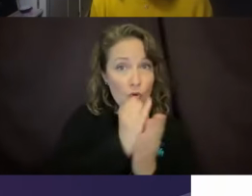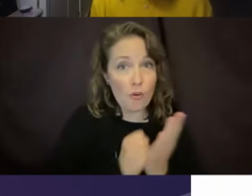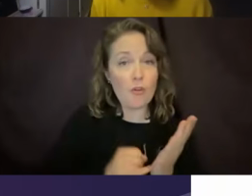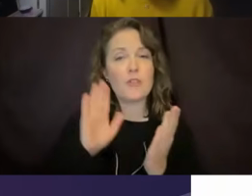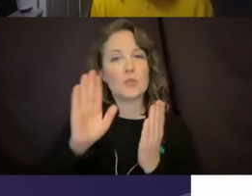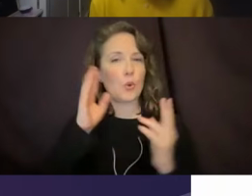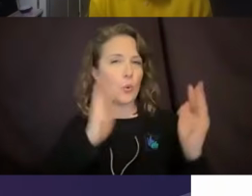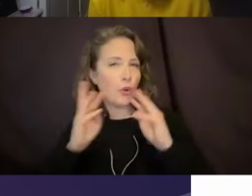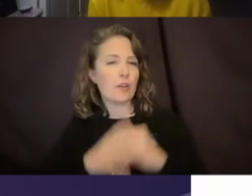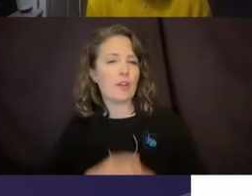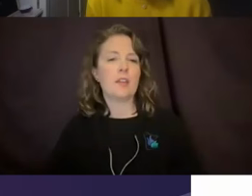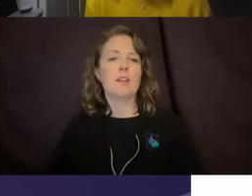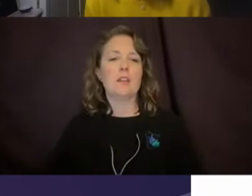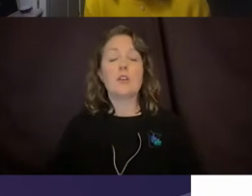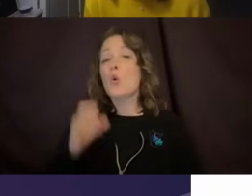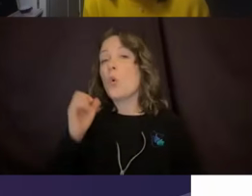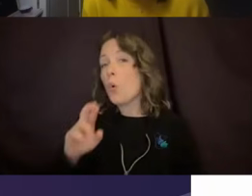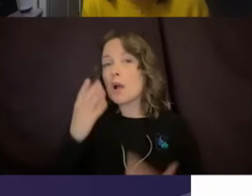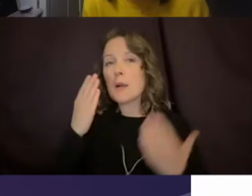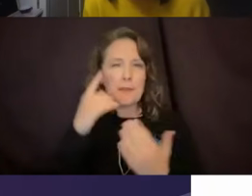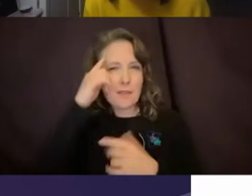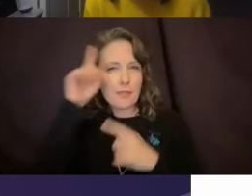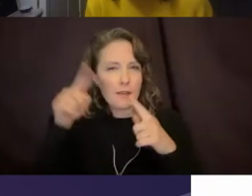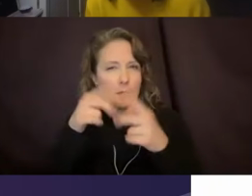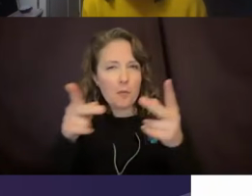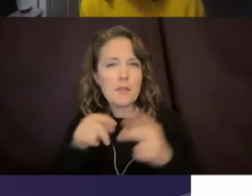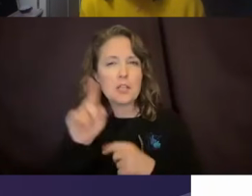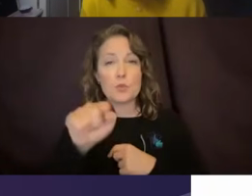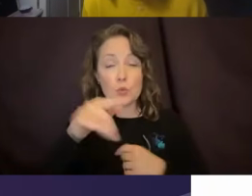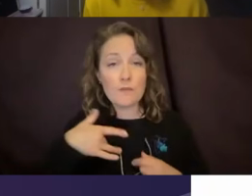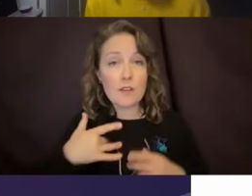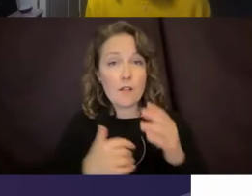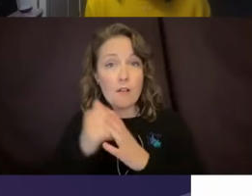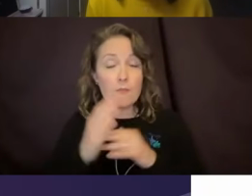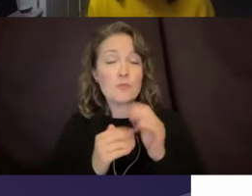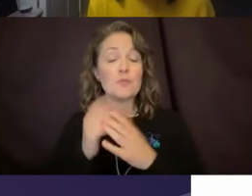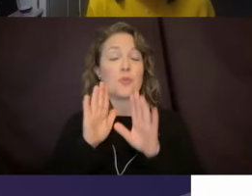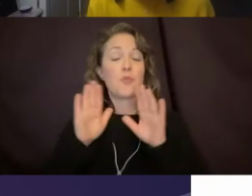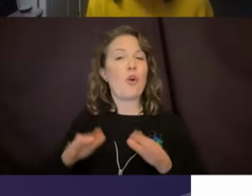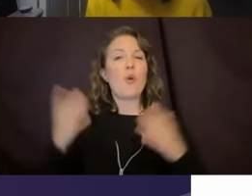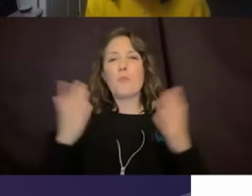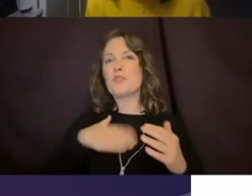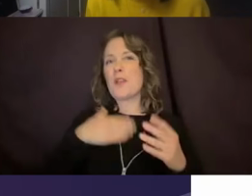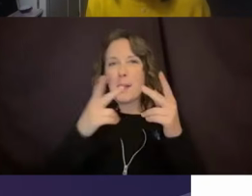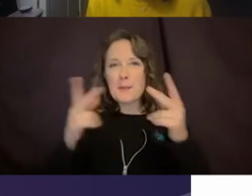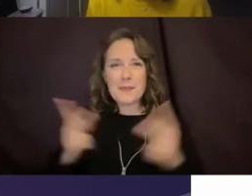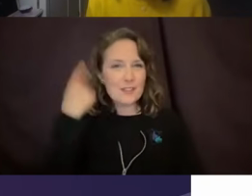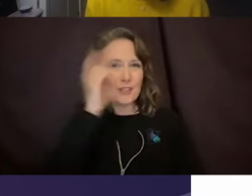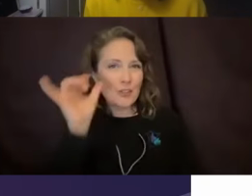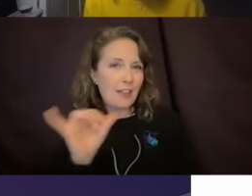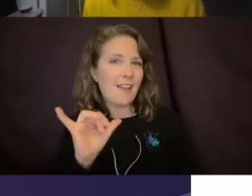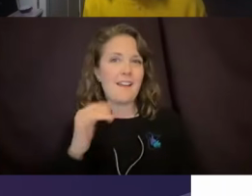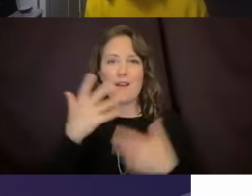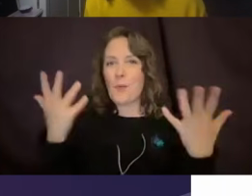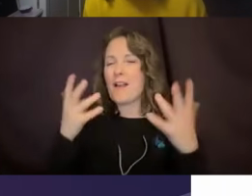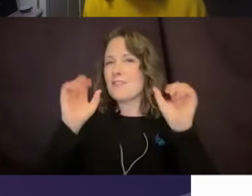can you even think of a place where you feel calm or comfortable and happy, like your happy place? What does it look like? What does it sound like? Can you